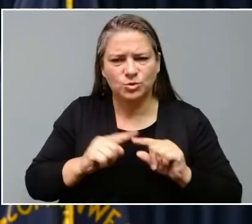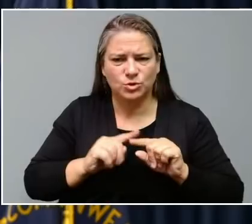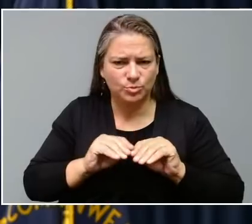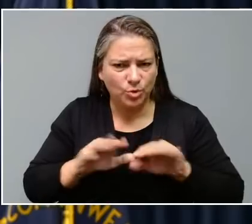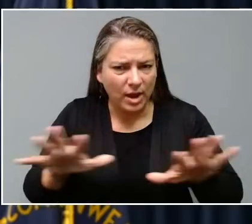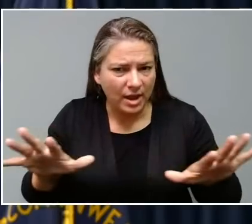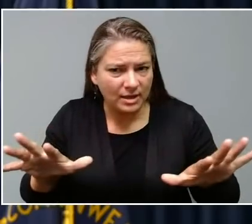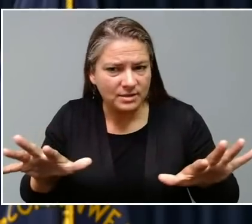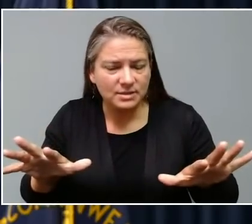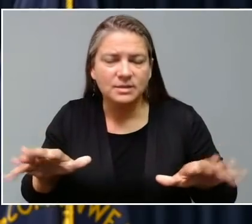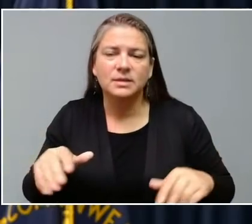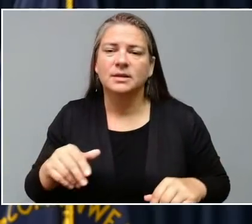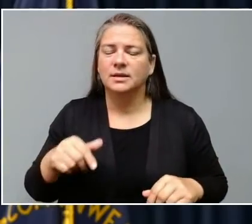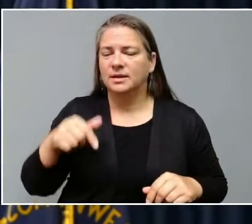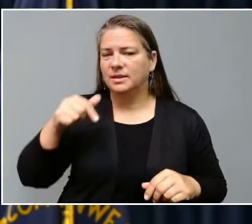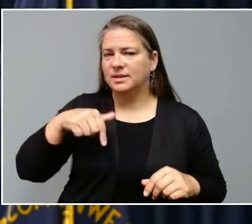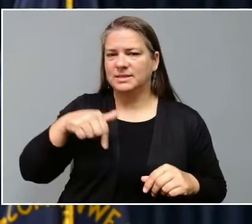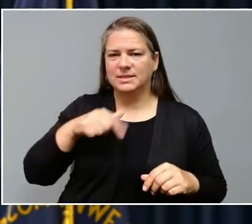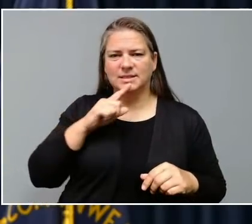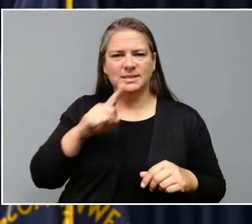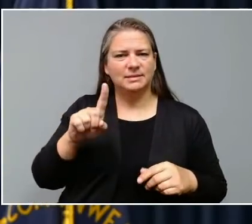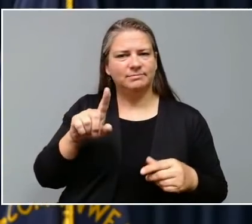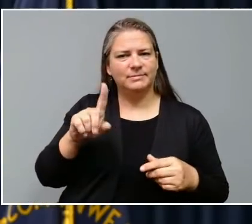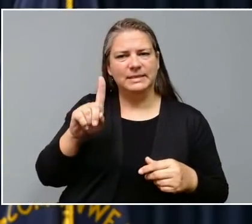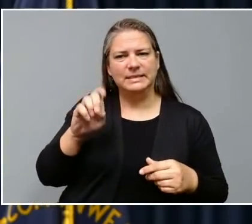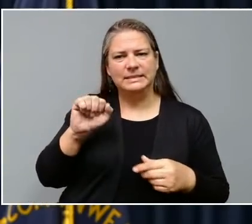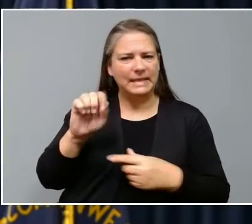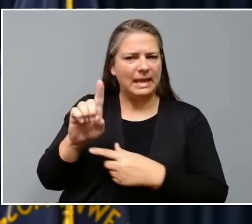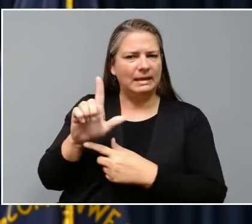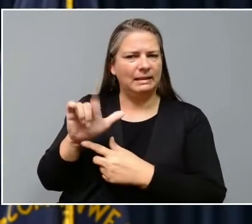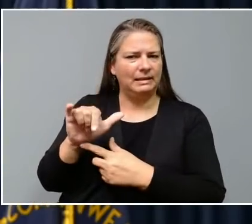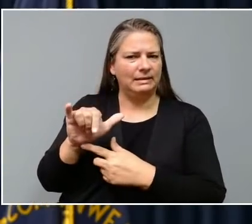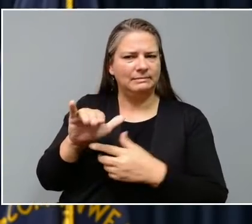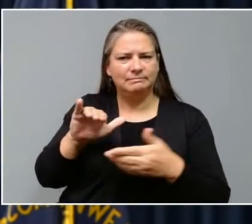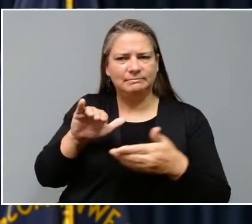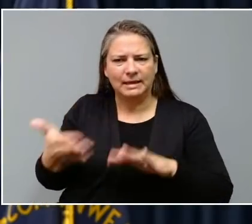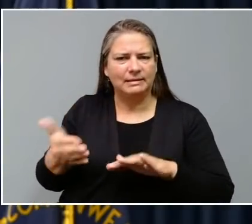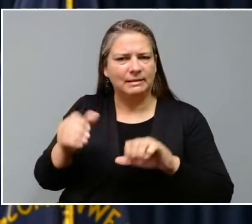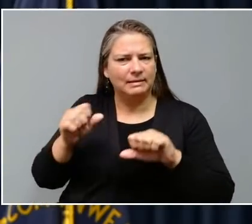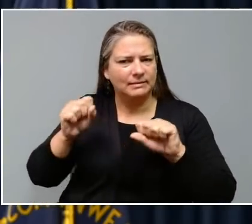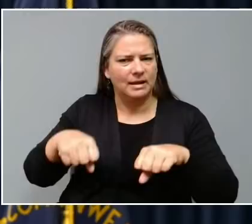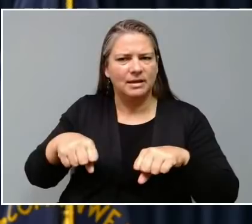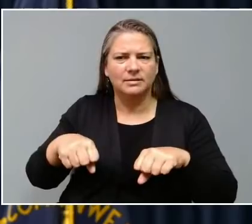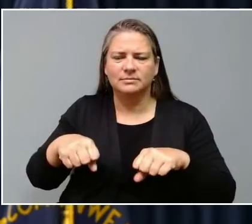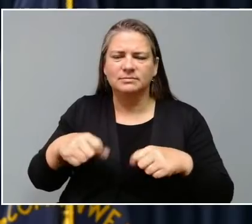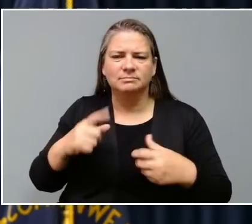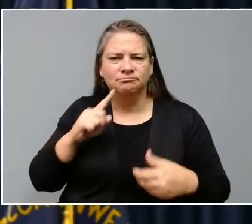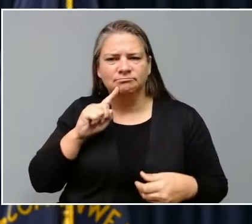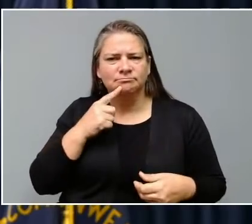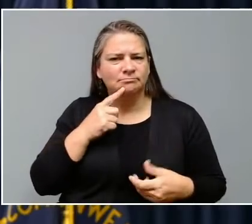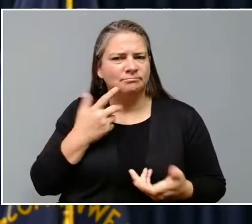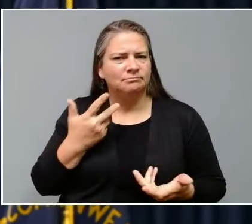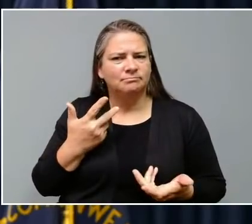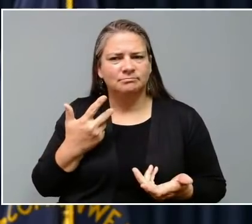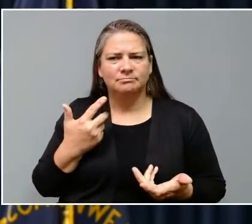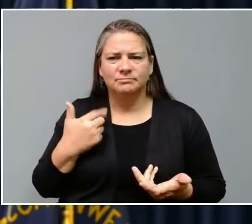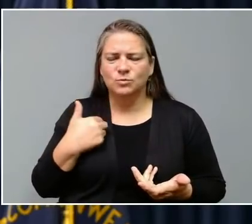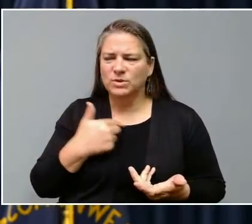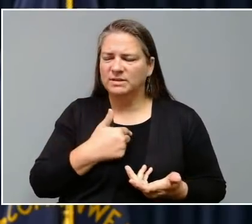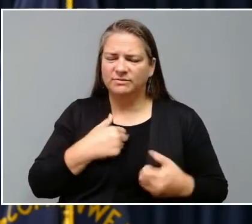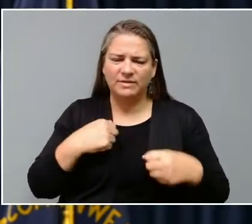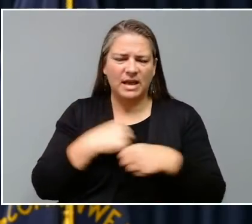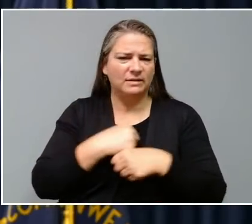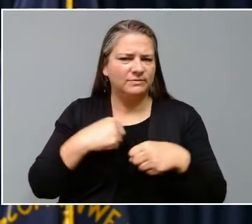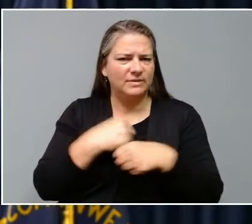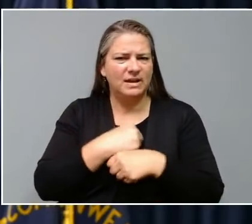It is the deadliest variant in our entire fight. Yet, if you drive around